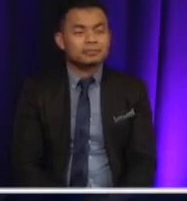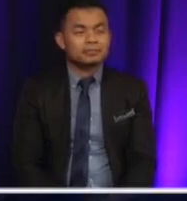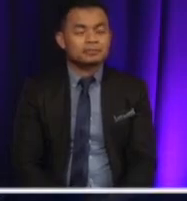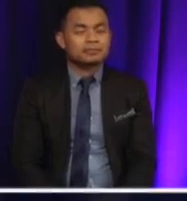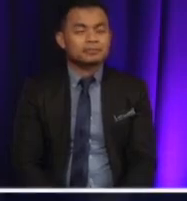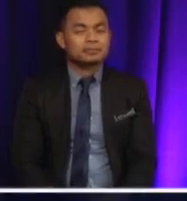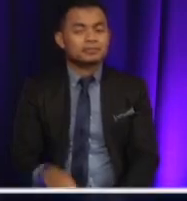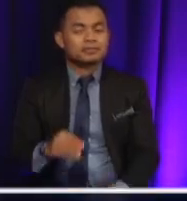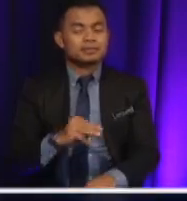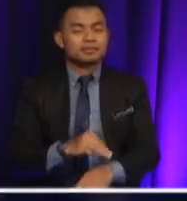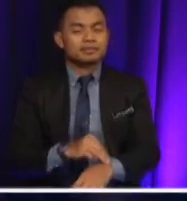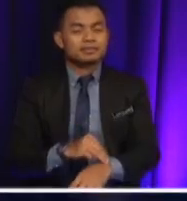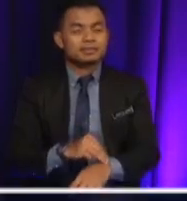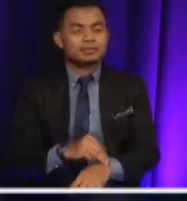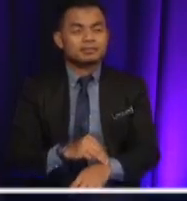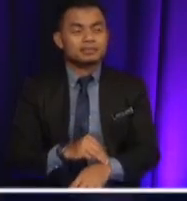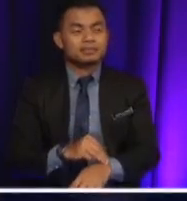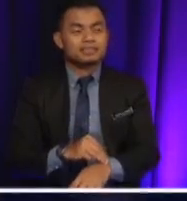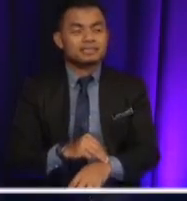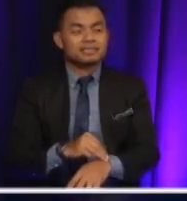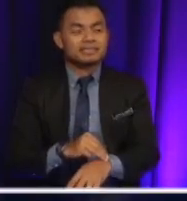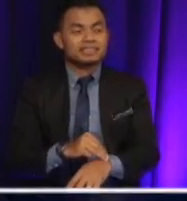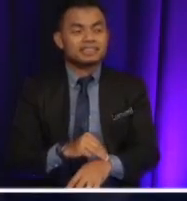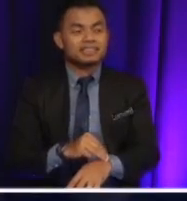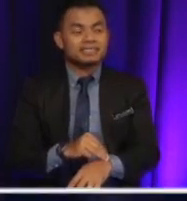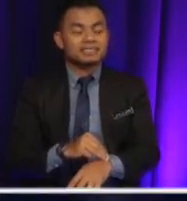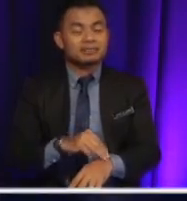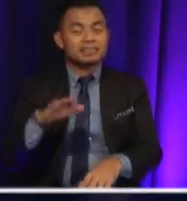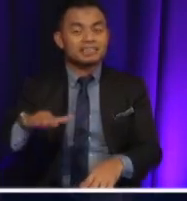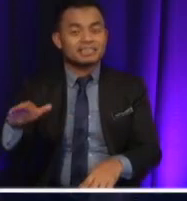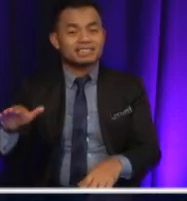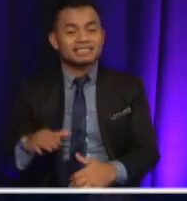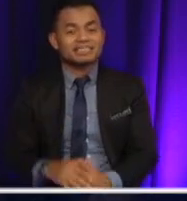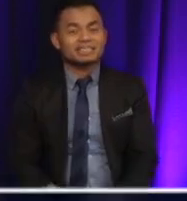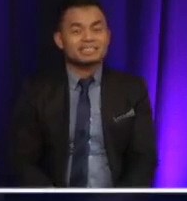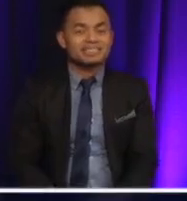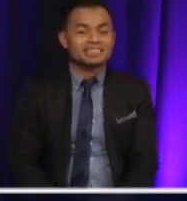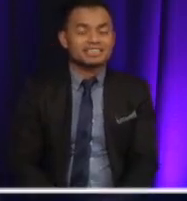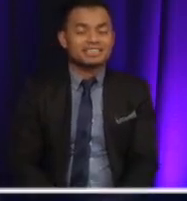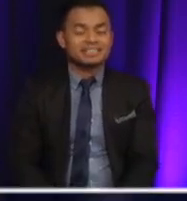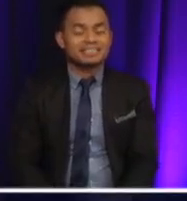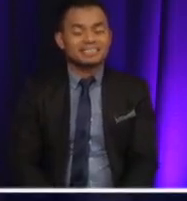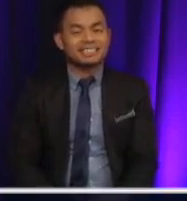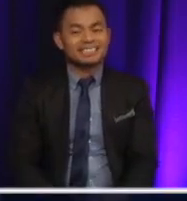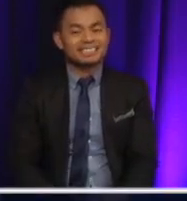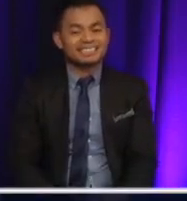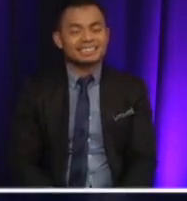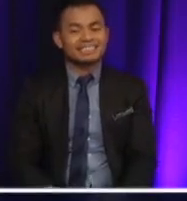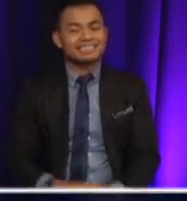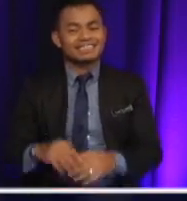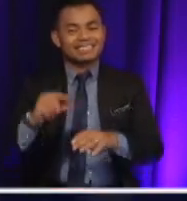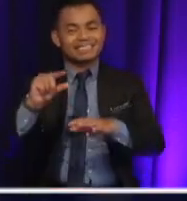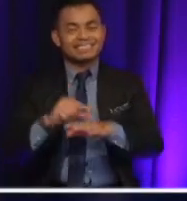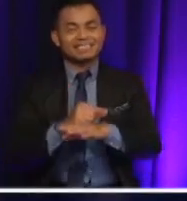A hairband? I don't know. A hair clip? There's It's a so many hairband. things. Sorry? It's a hairband. It's a hairband. Yay! I got it in the end. So I have